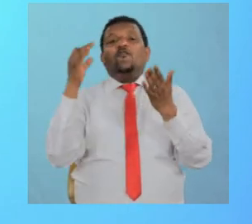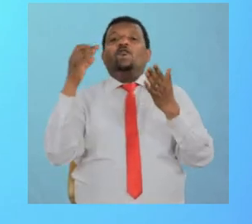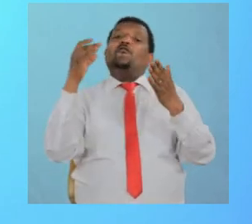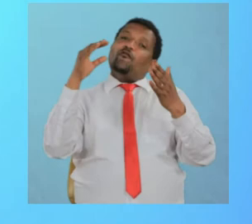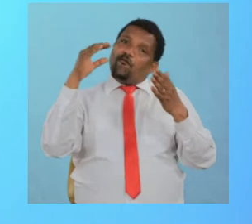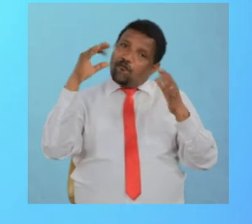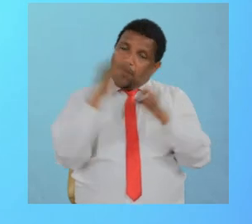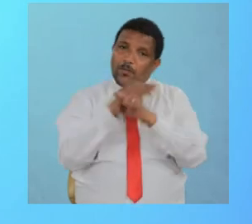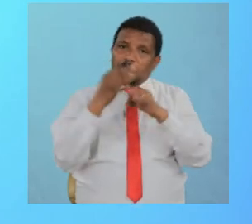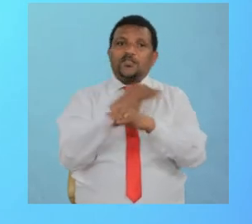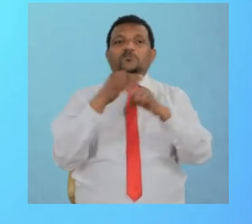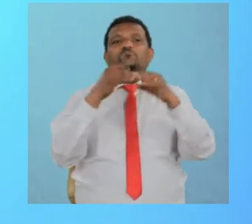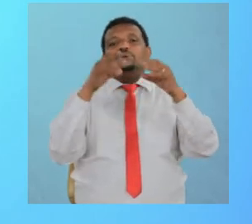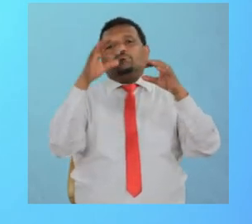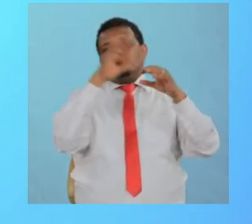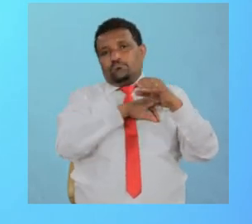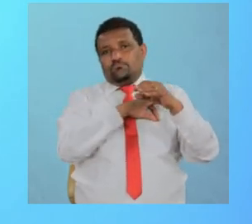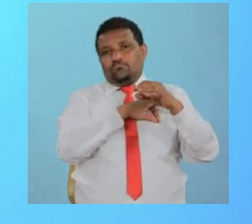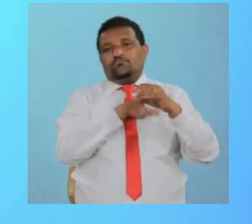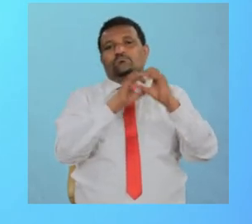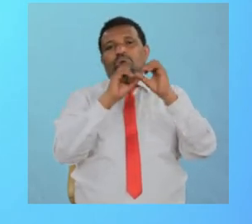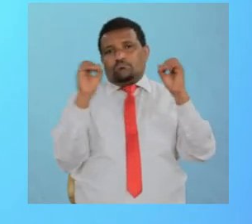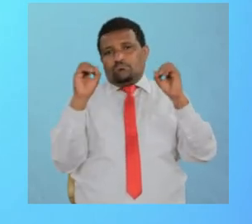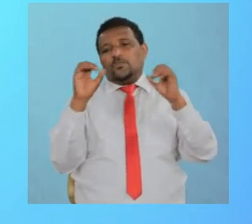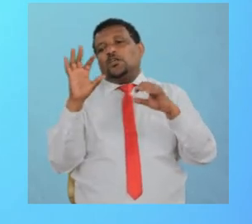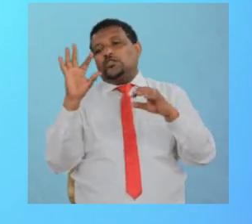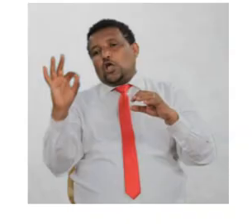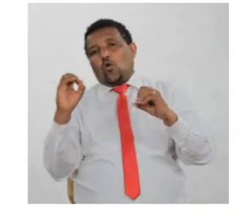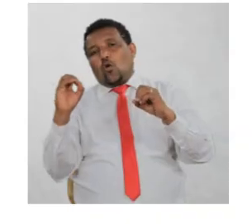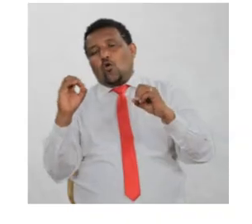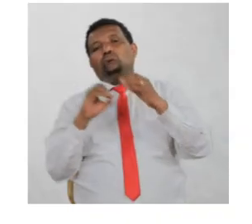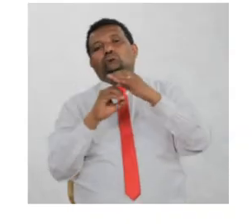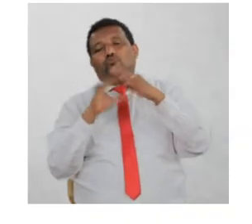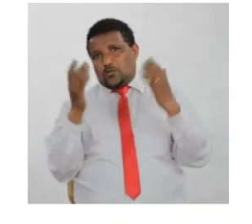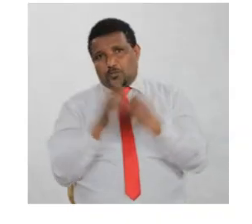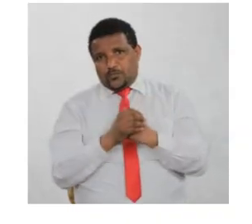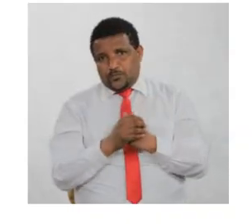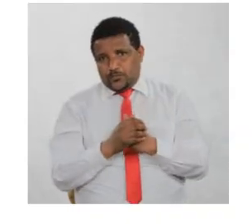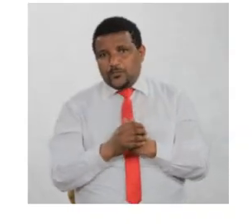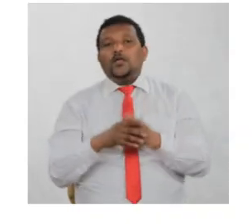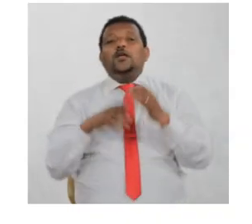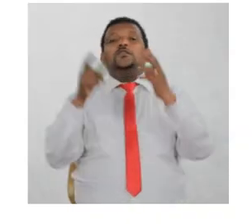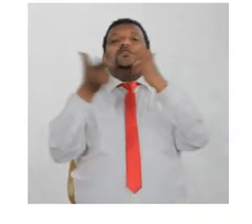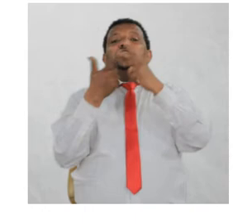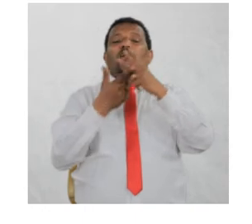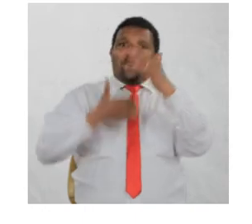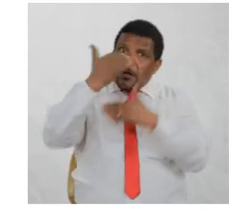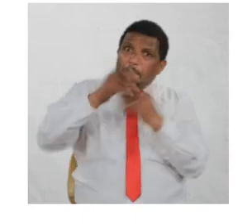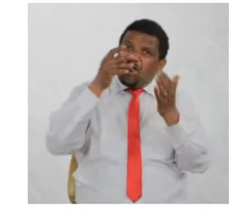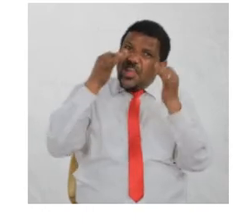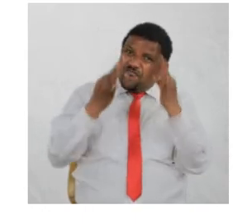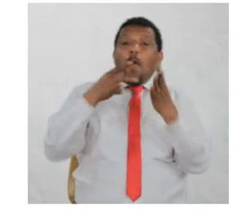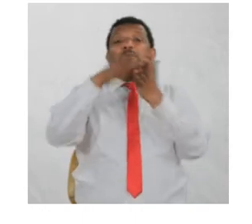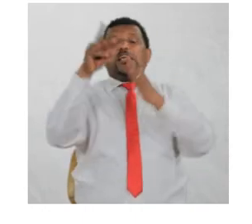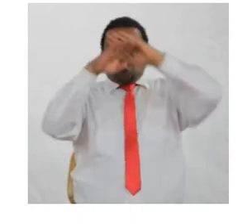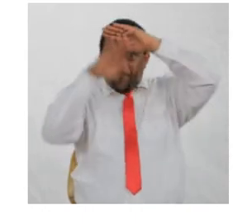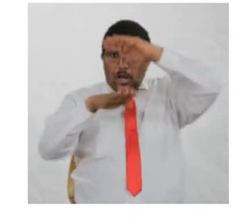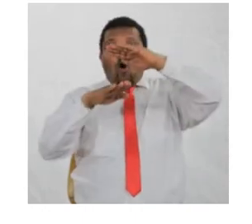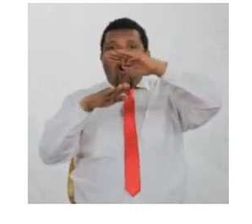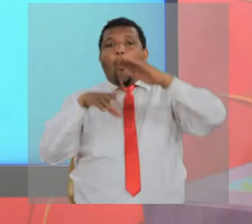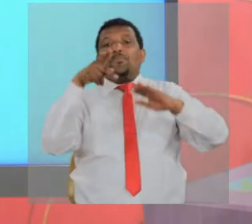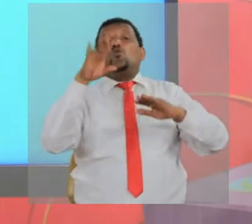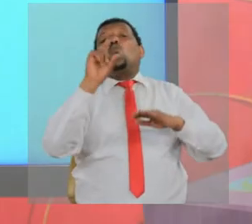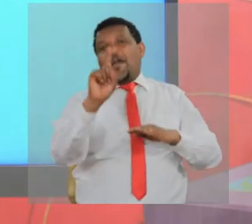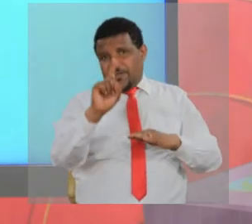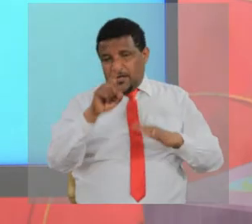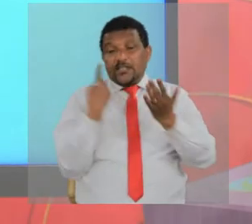its break-even or earning normal profit or zero profit. Said further, if the price is below